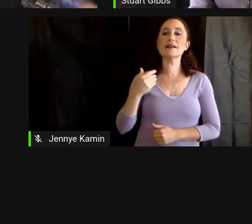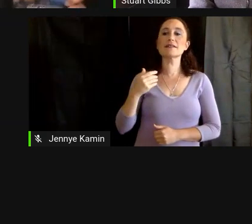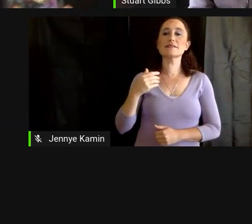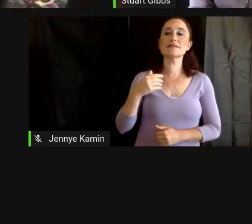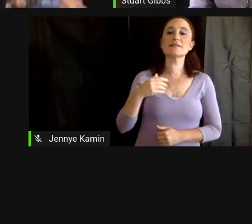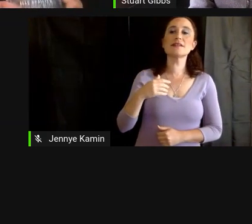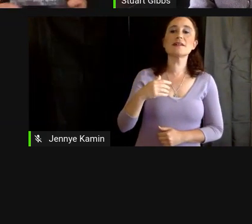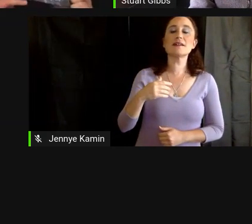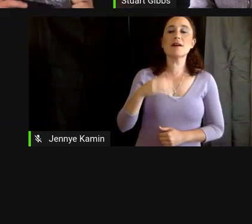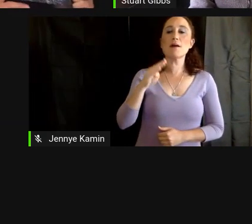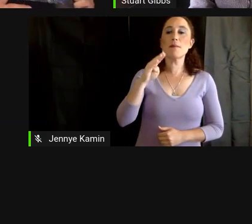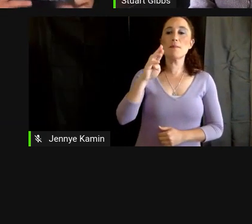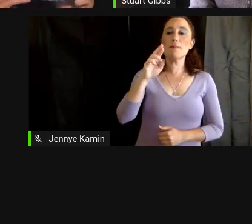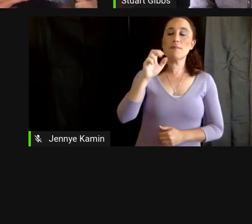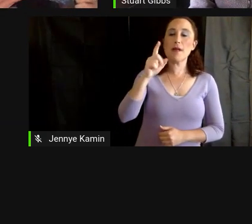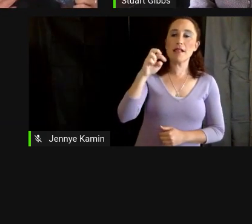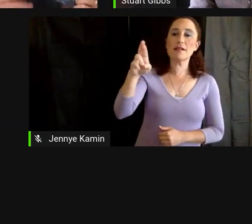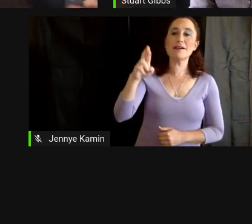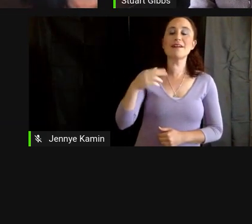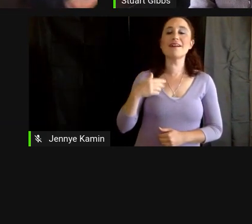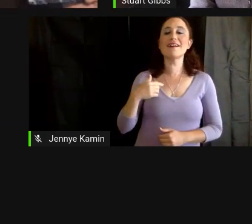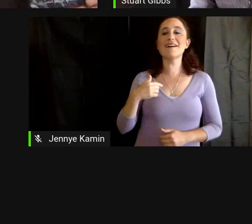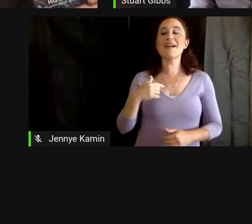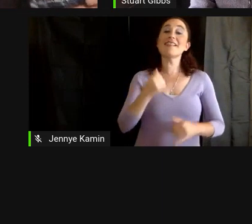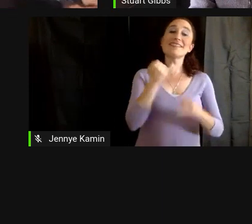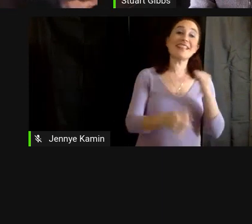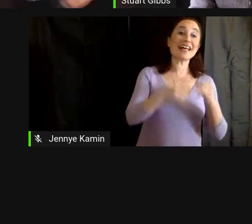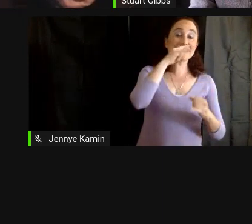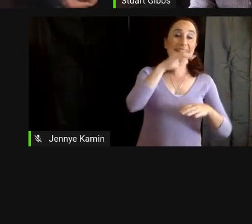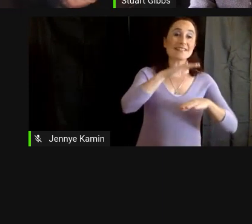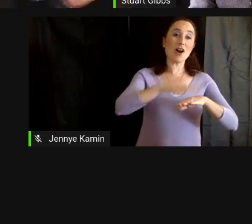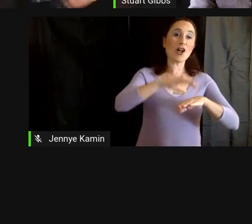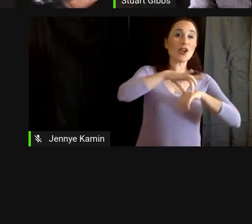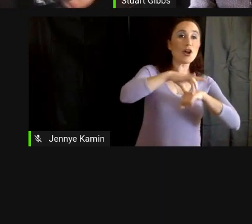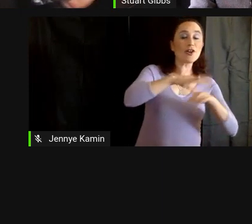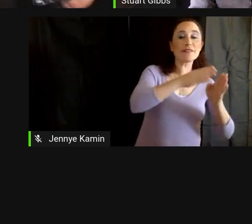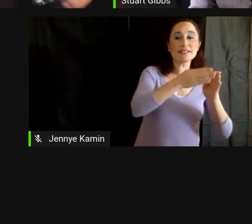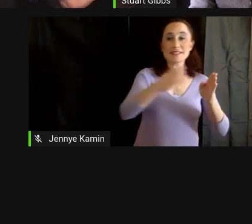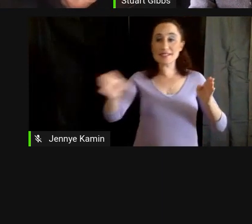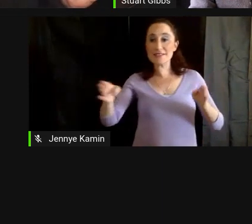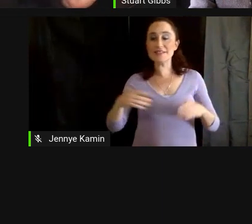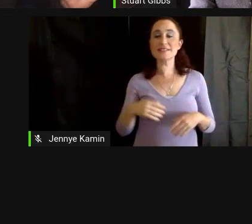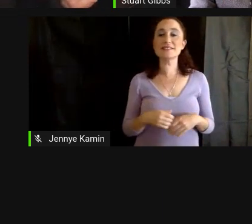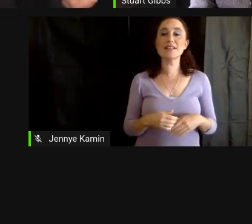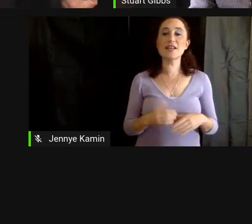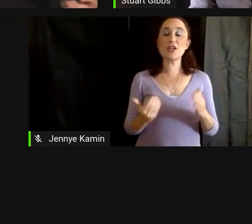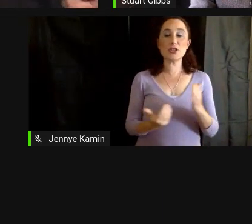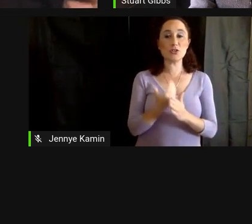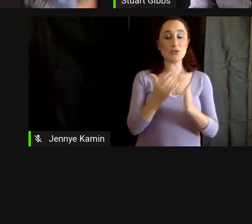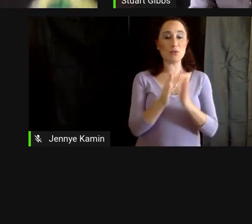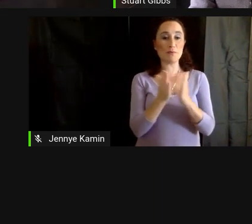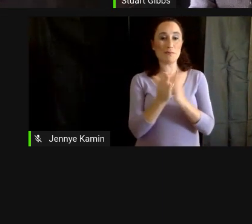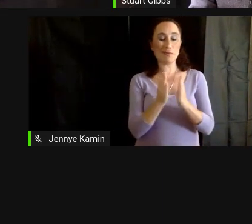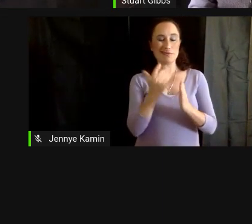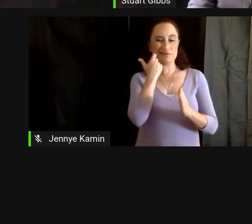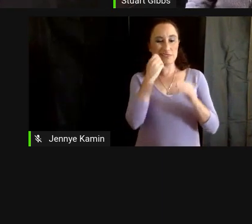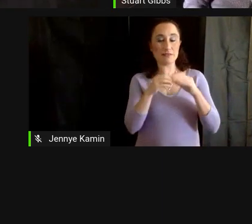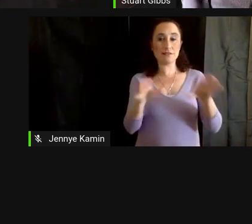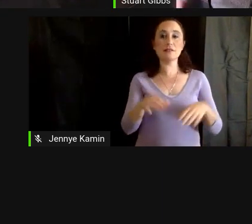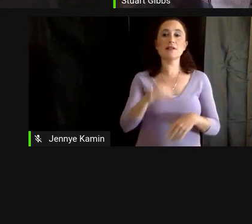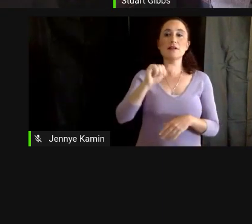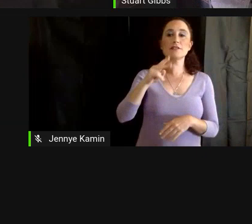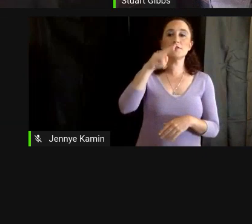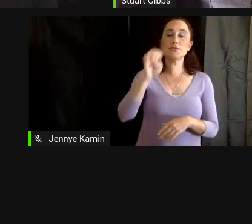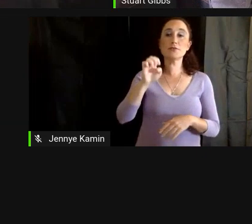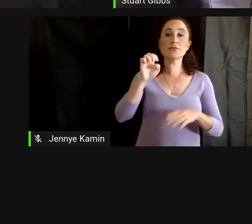Earth series, authored by me, illustrated by Douglas Holgate. This is the newest book in the series, June's Wild Flight. Awesome.